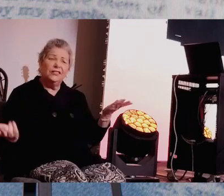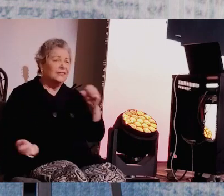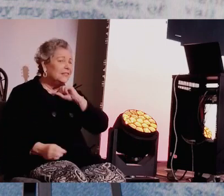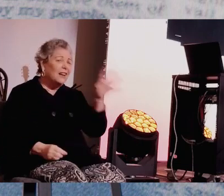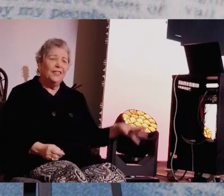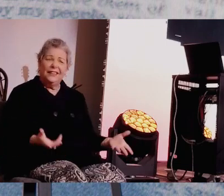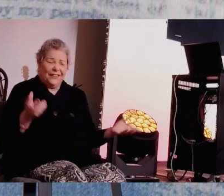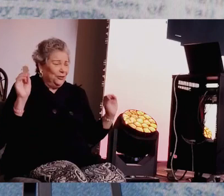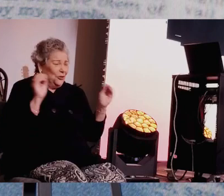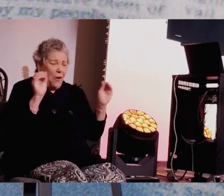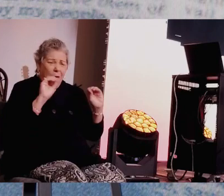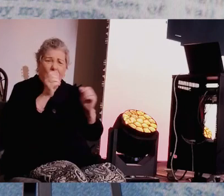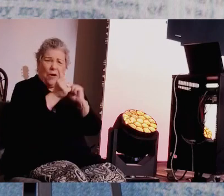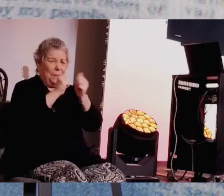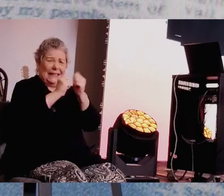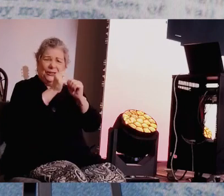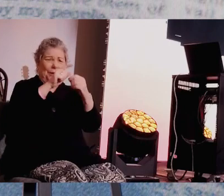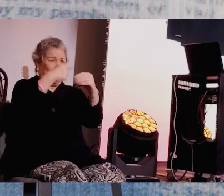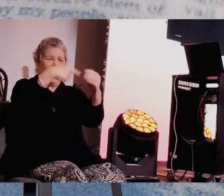There is no competition when it comes to God.